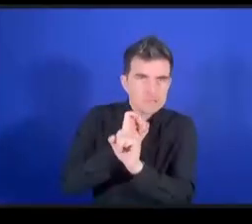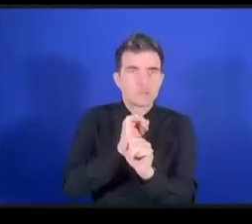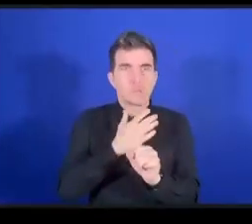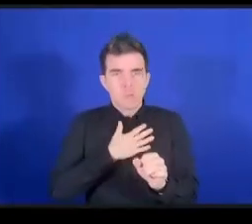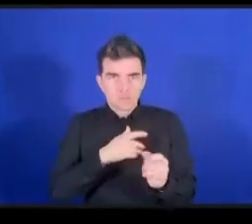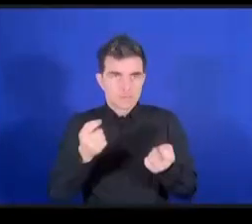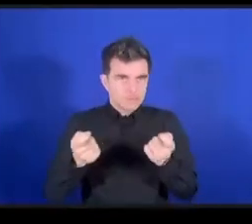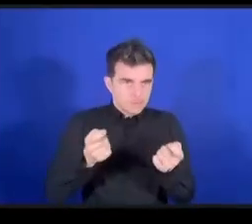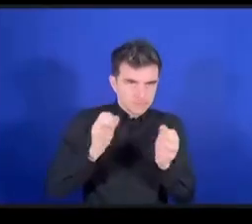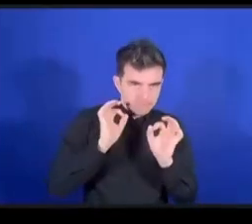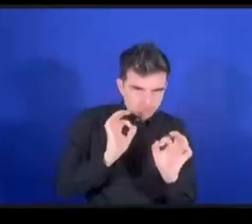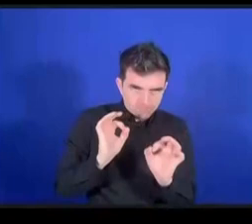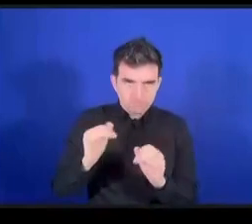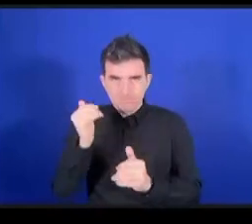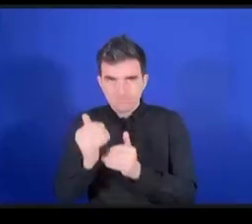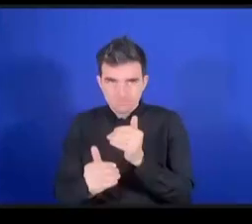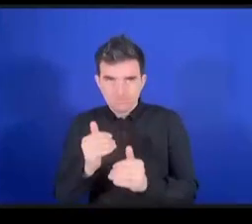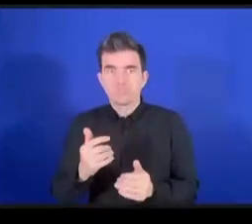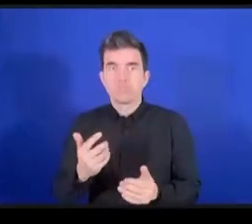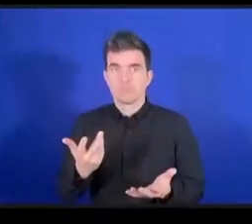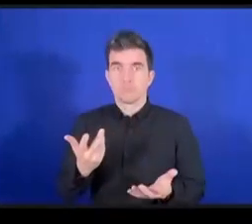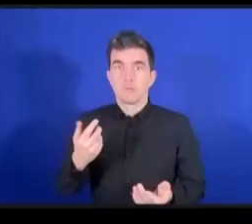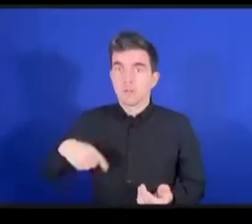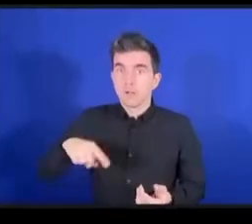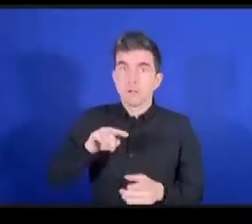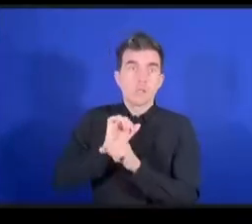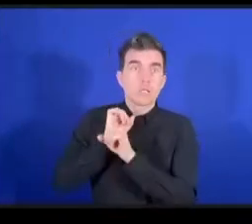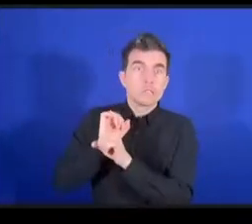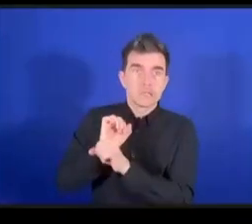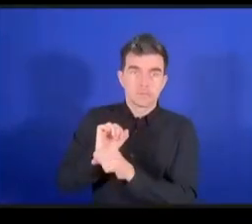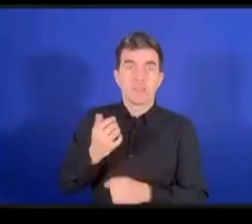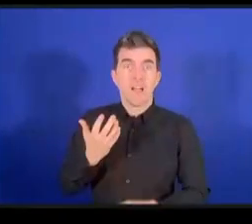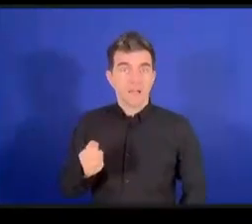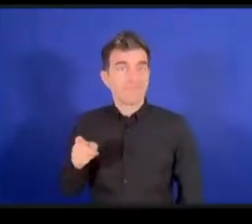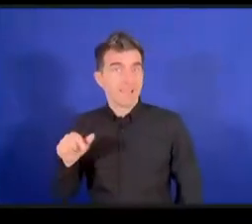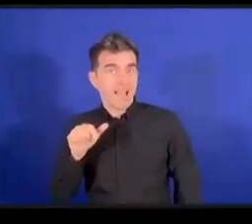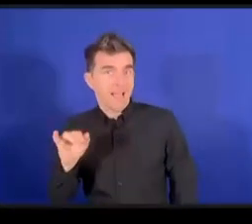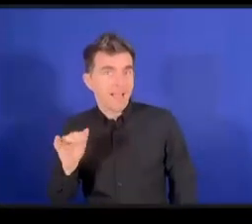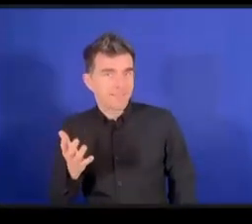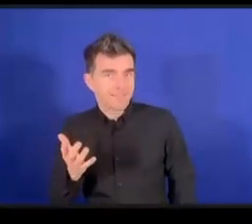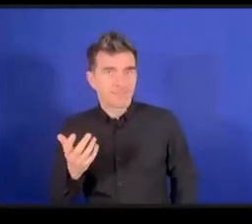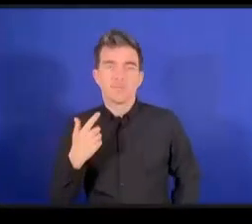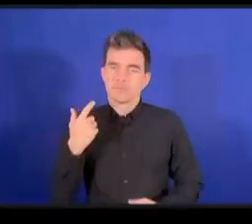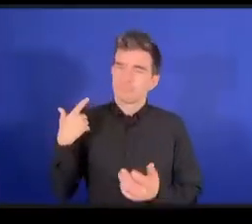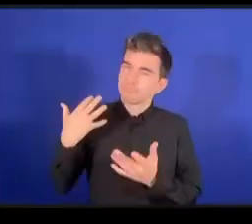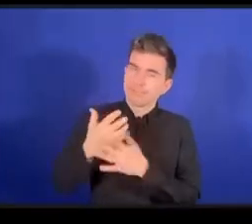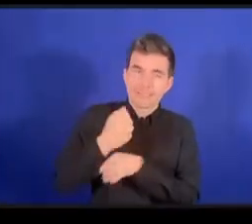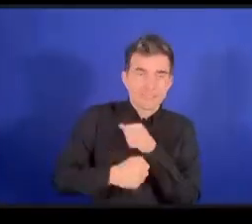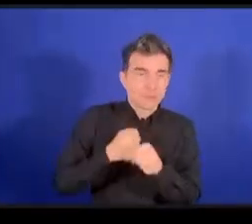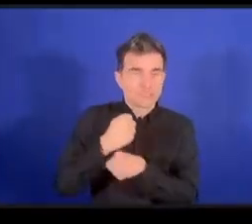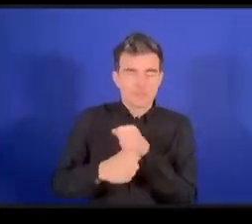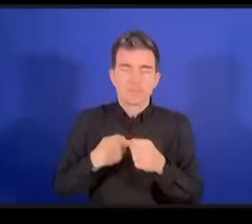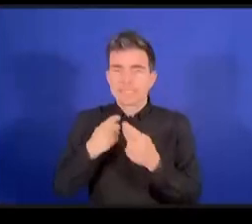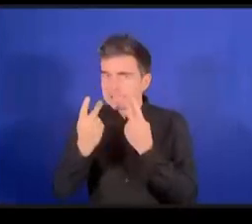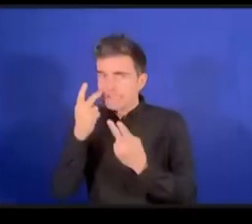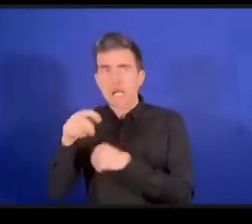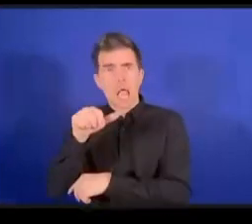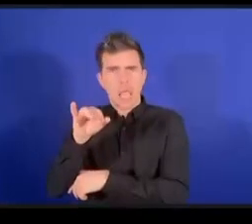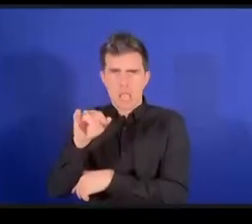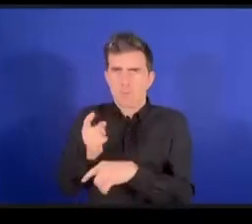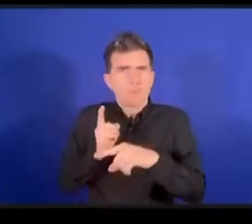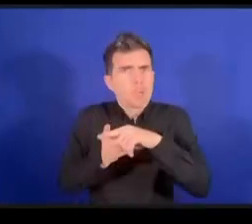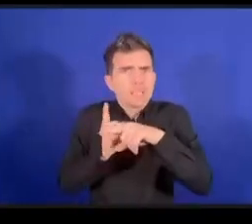poses a positive contribution to the growth of the internet and to the protection of its values like interoperability,